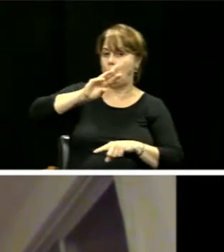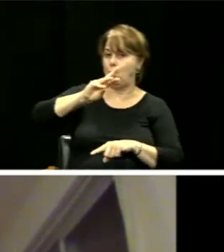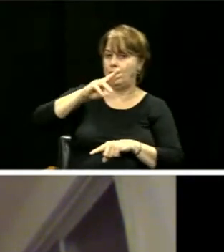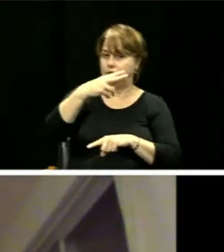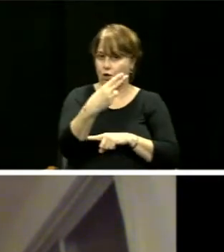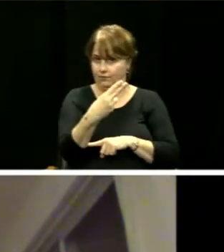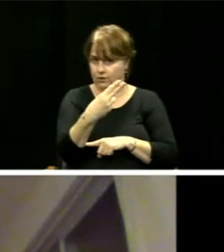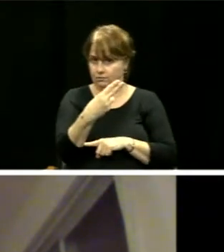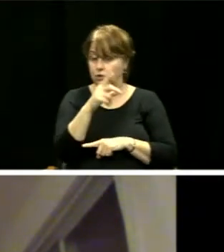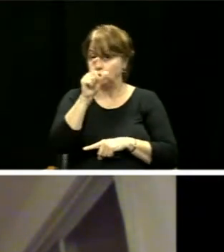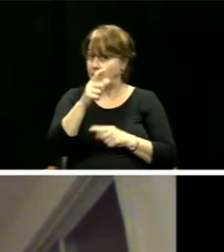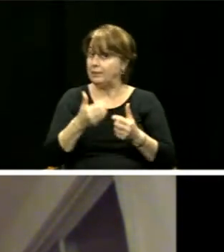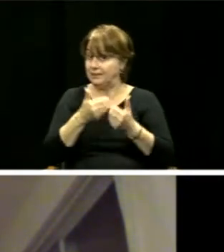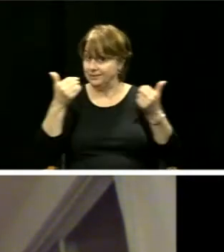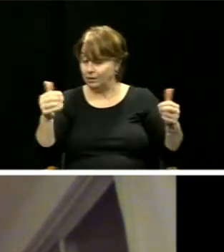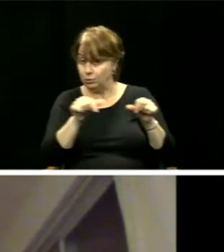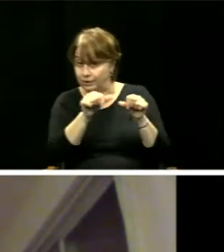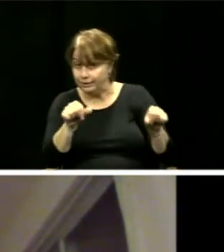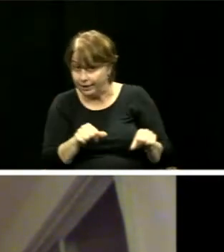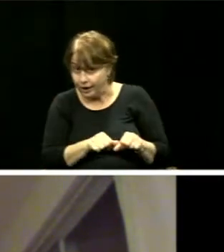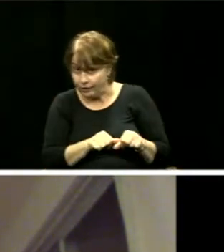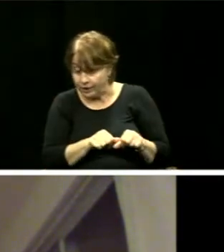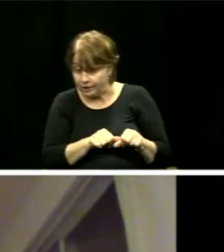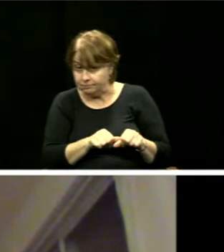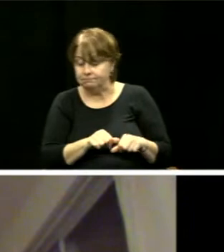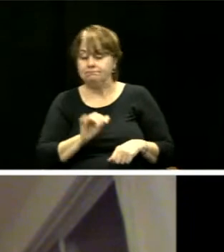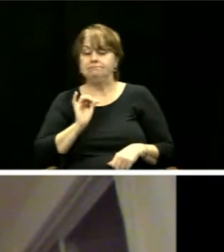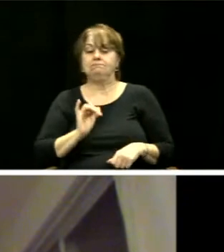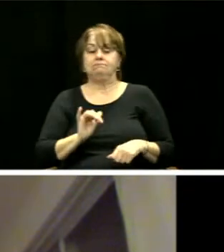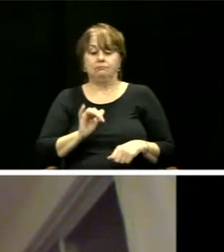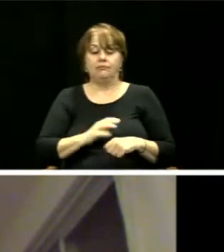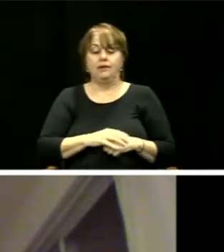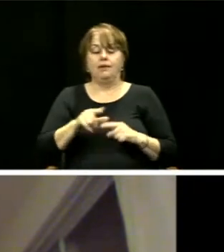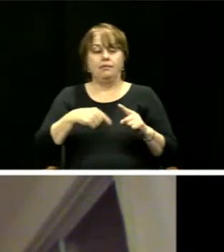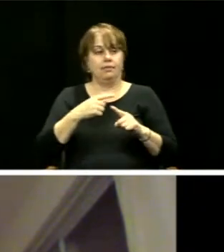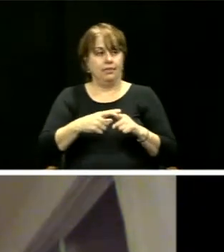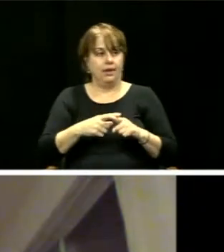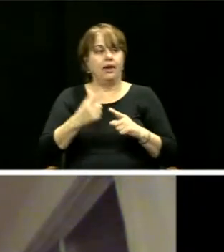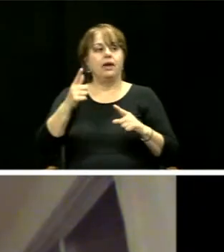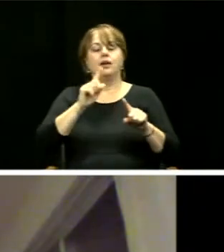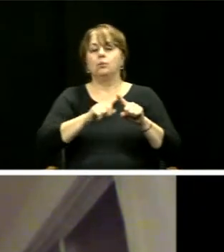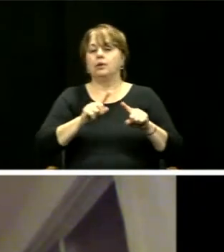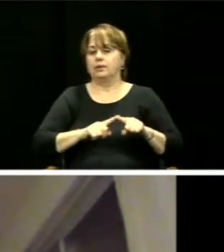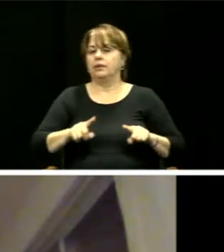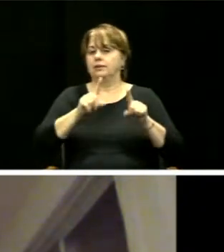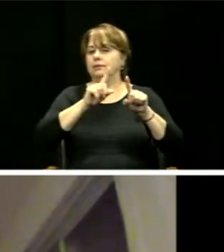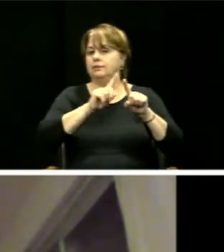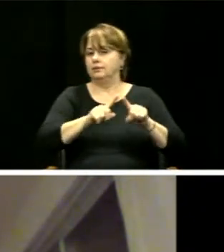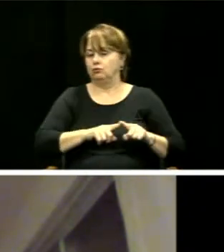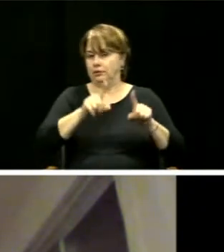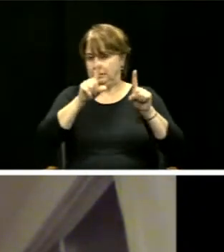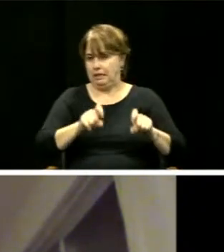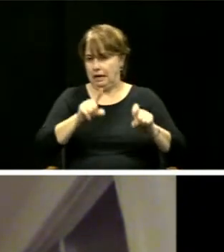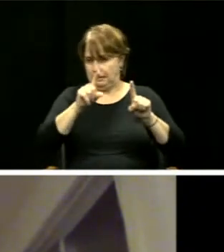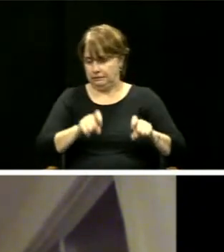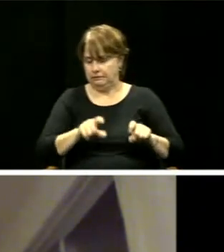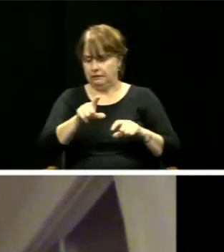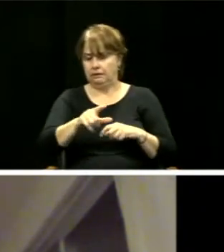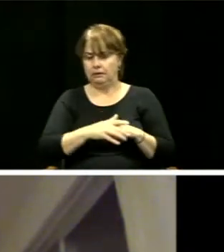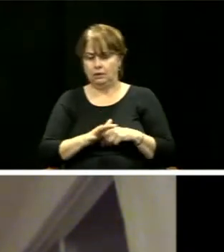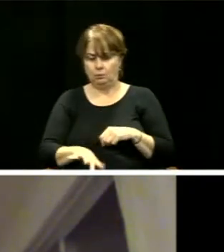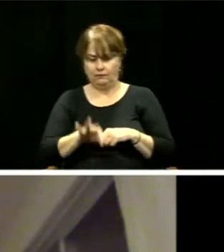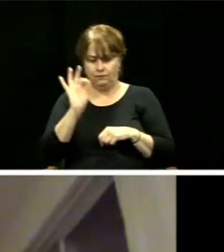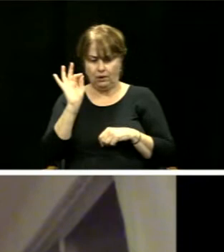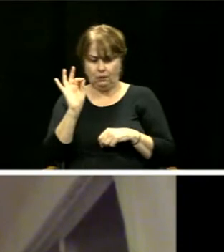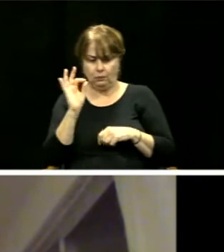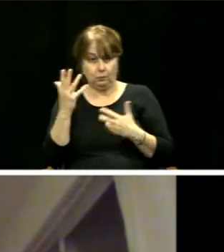should have been a separated area. We then followed that up with smoke testing and dye testing, and we found, what we thought,